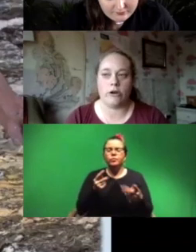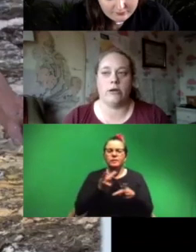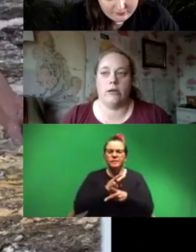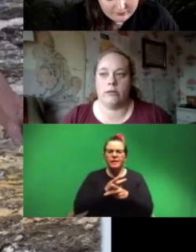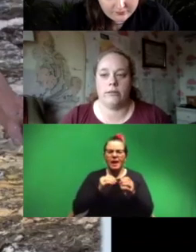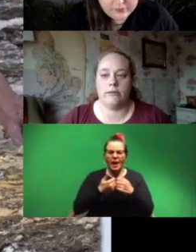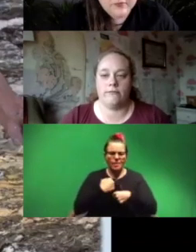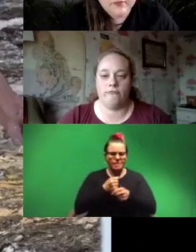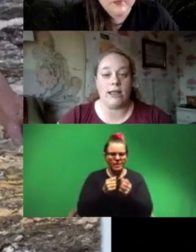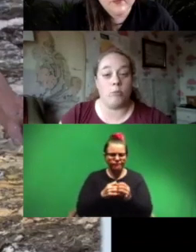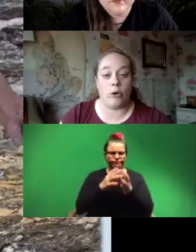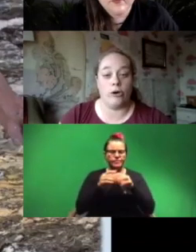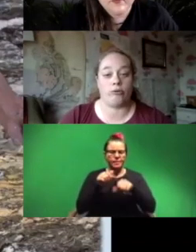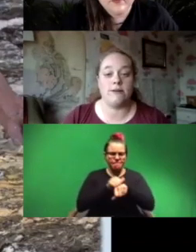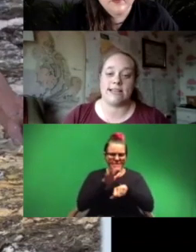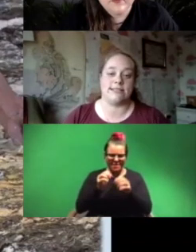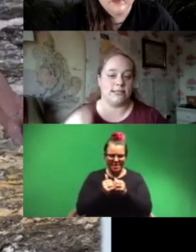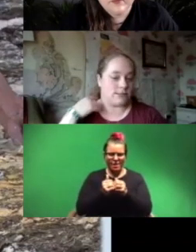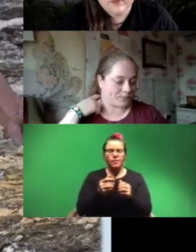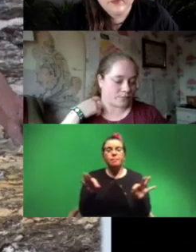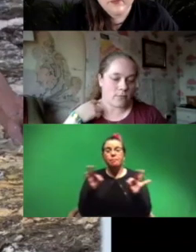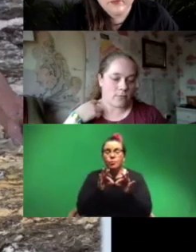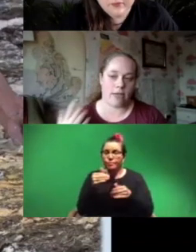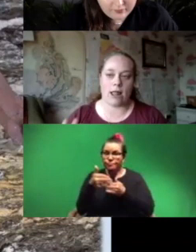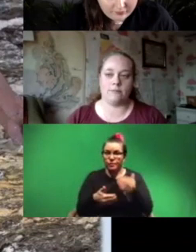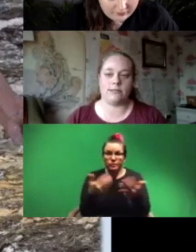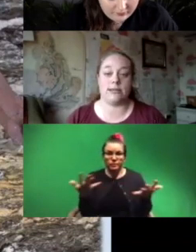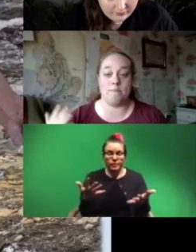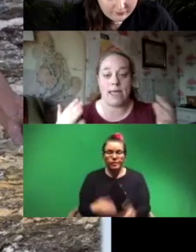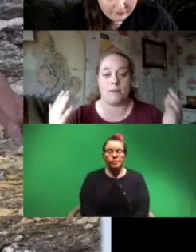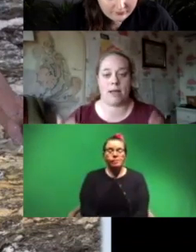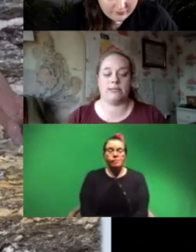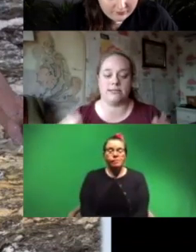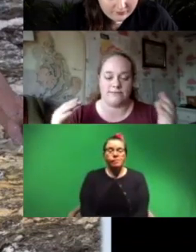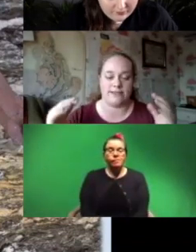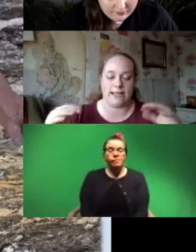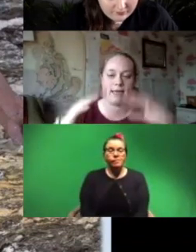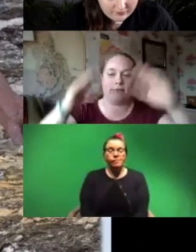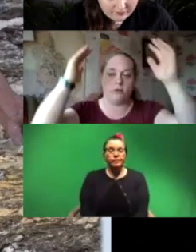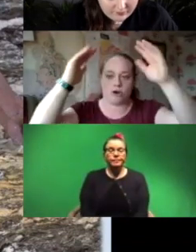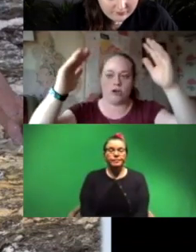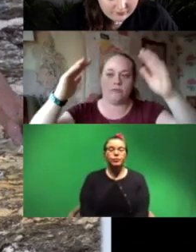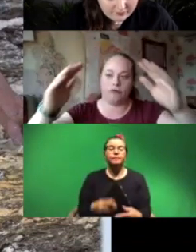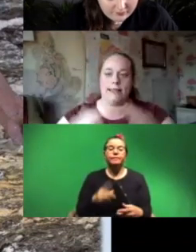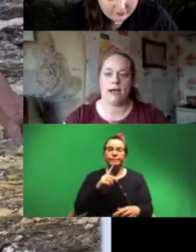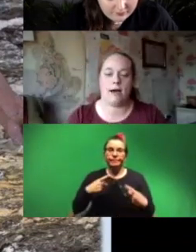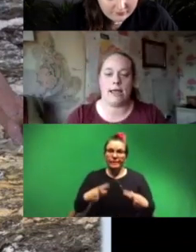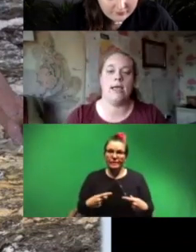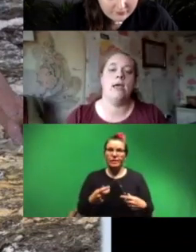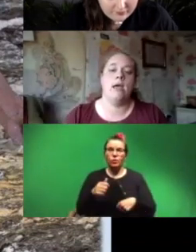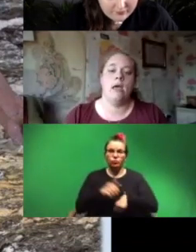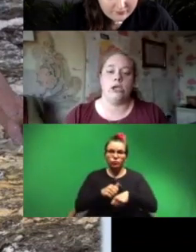one of the really important processes that helps to make a mountain, to physically get those rocks up really